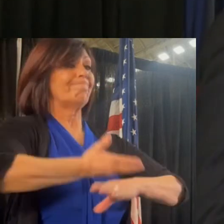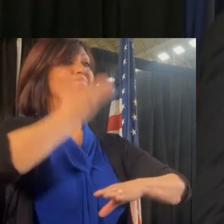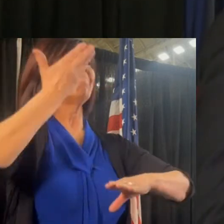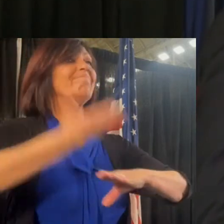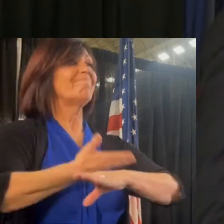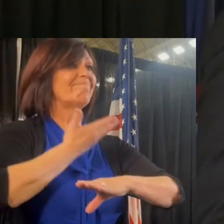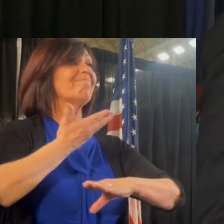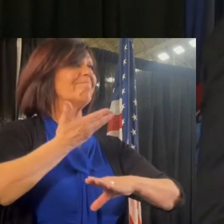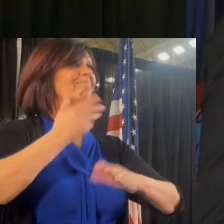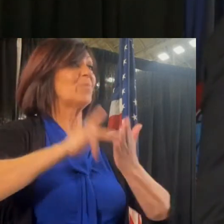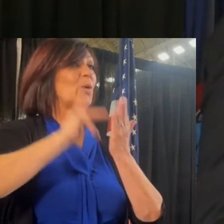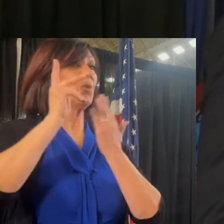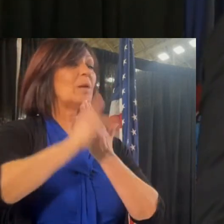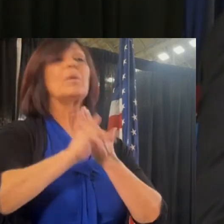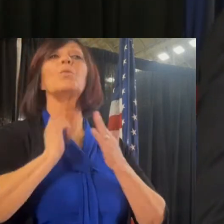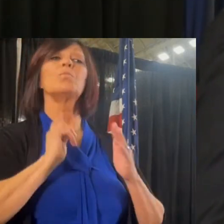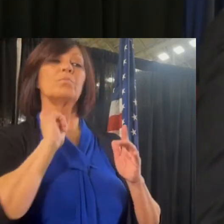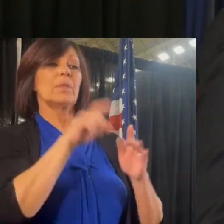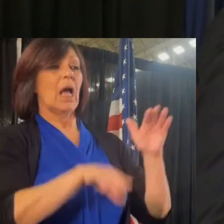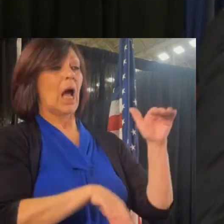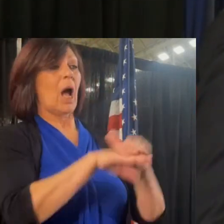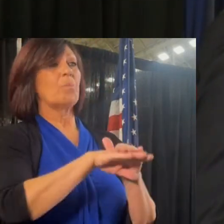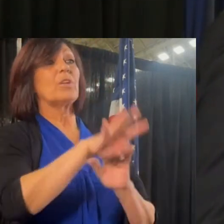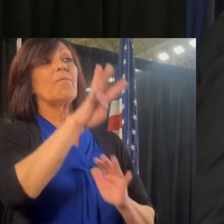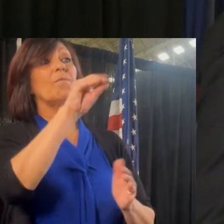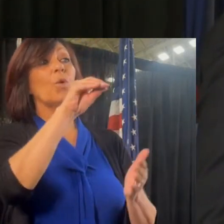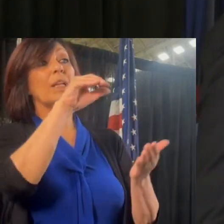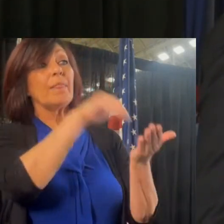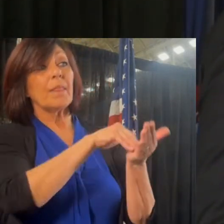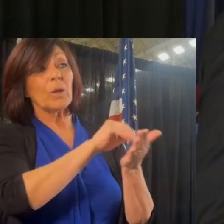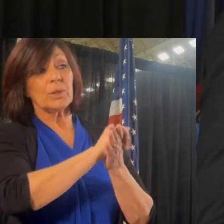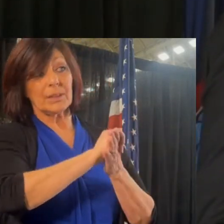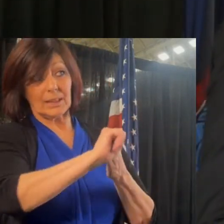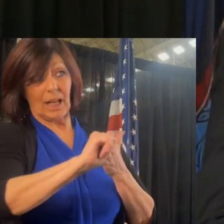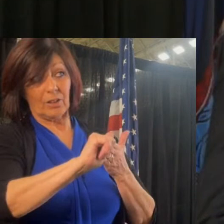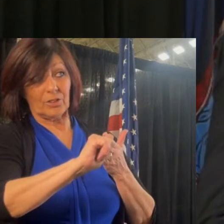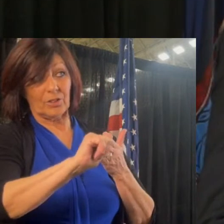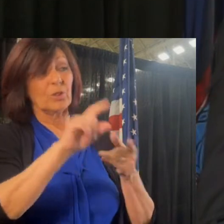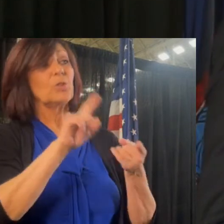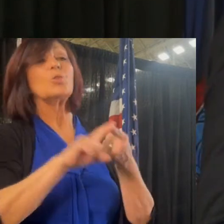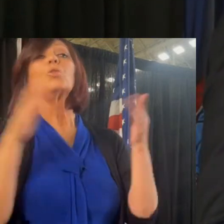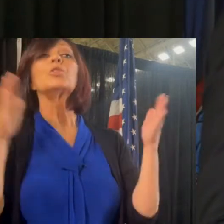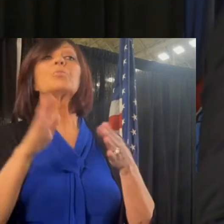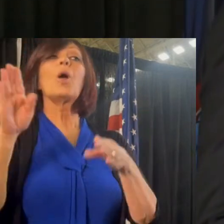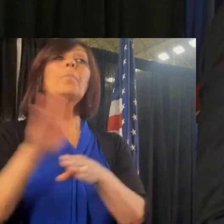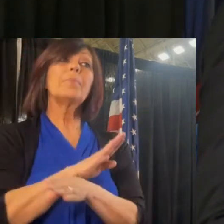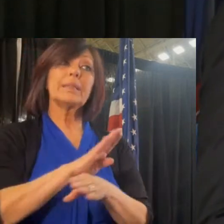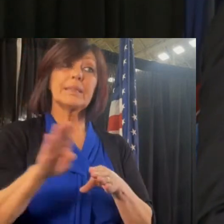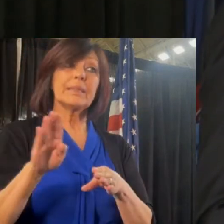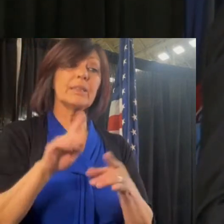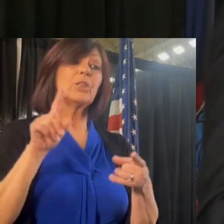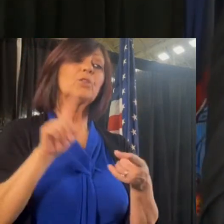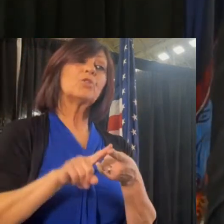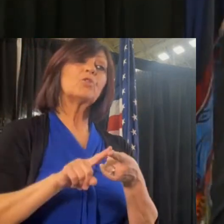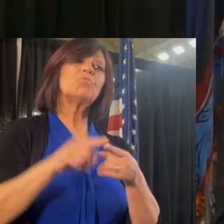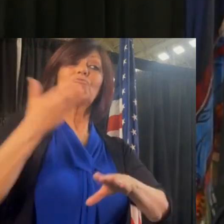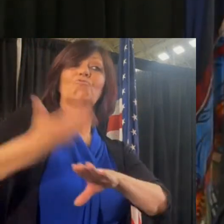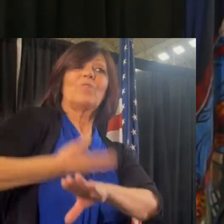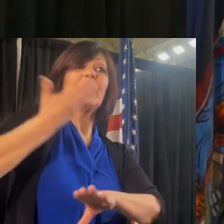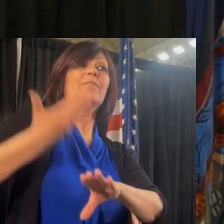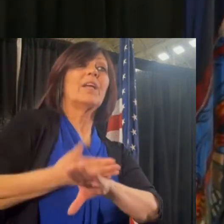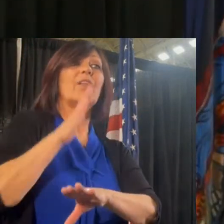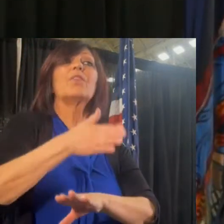Program. We will grant up to $40,000 to small businesses to renovate